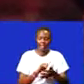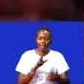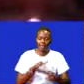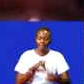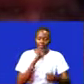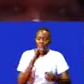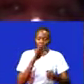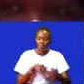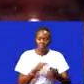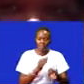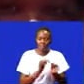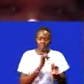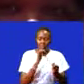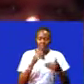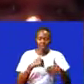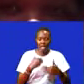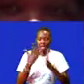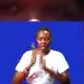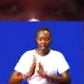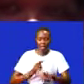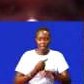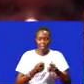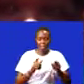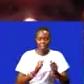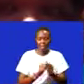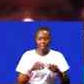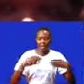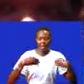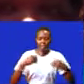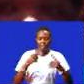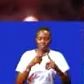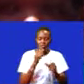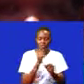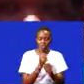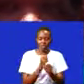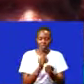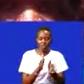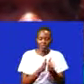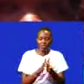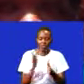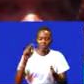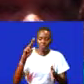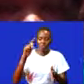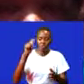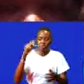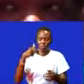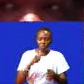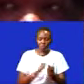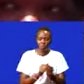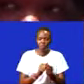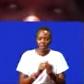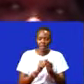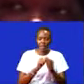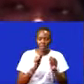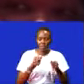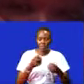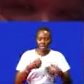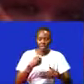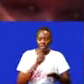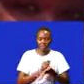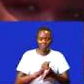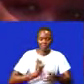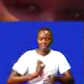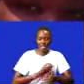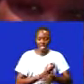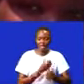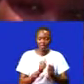en dhako nyaka ibed gi dalani. To seyie noro makore gi High Excellency Ruth Odinga, ma wang' ni jo Kisumu East wadhi bedo gofiswa, ma wan